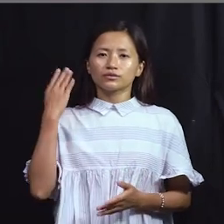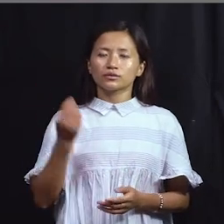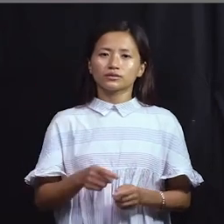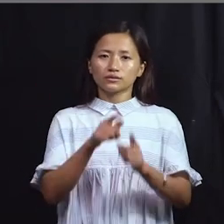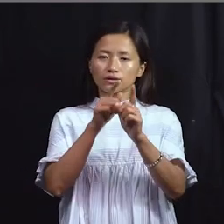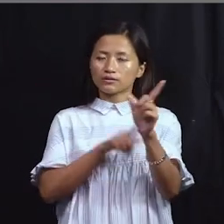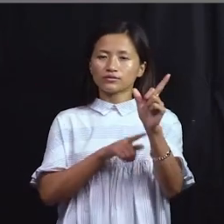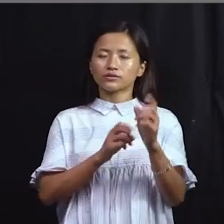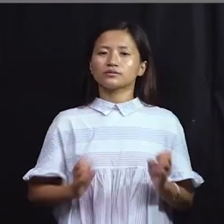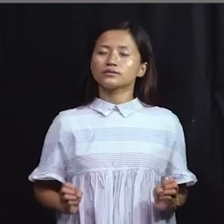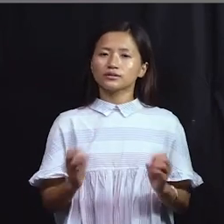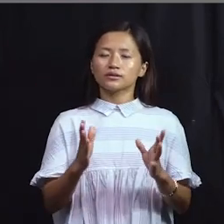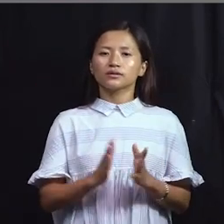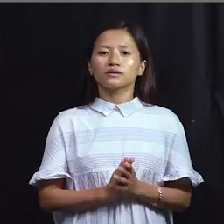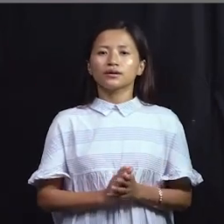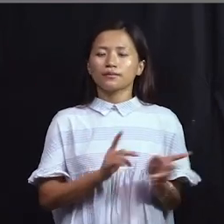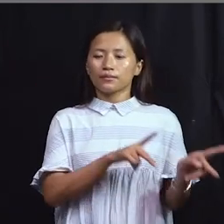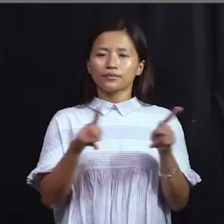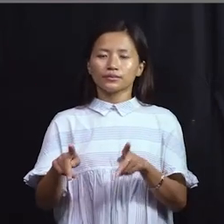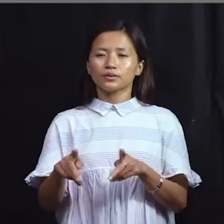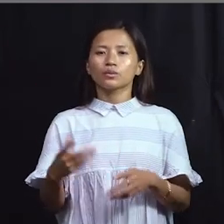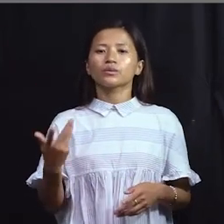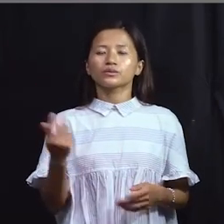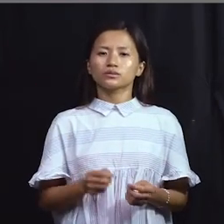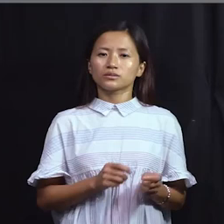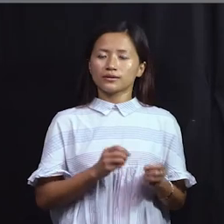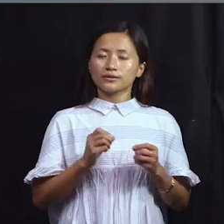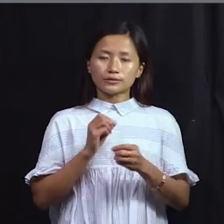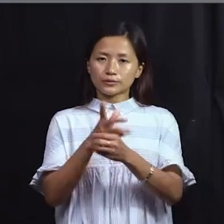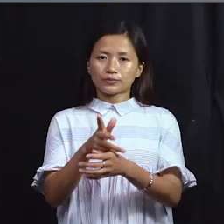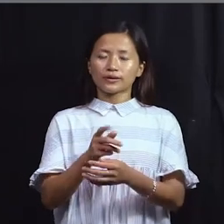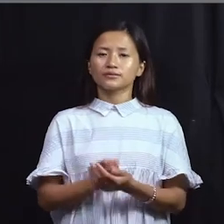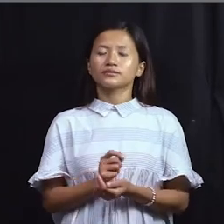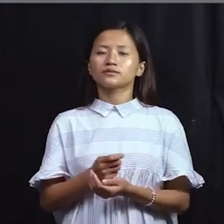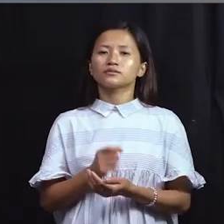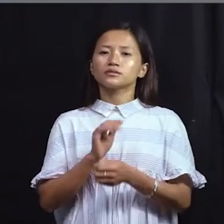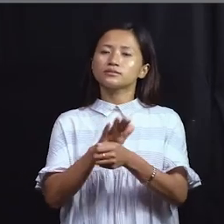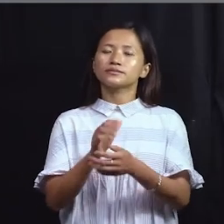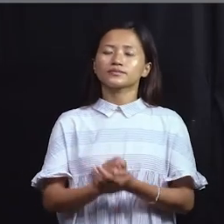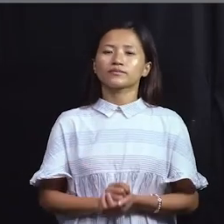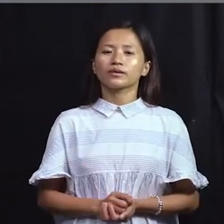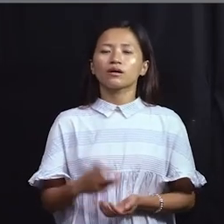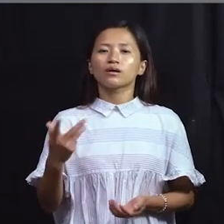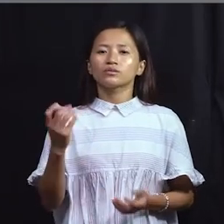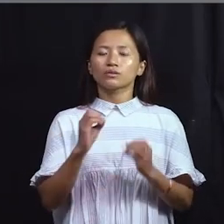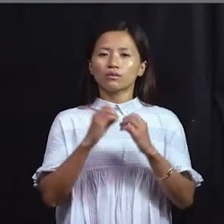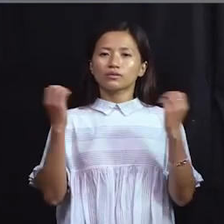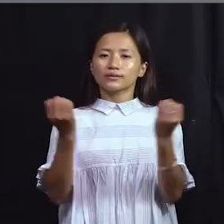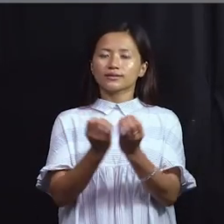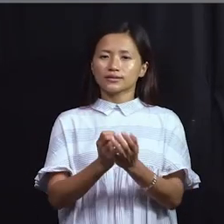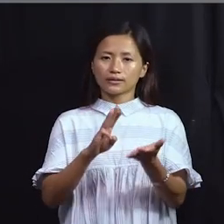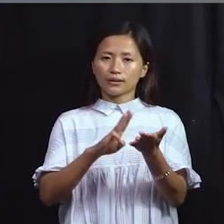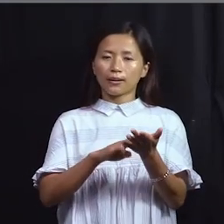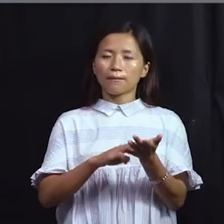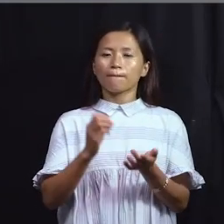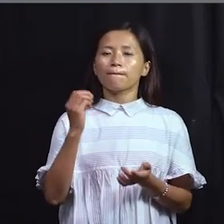year, the government always makes a plan as to where to spend and at the same time, how to organize money or